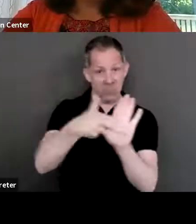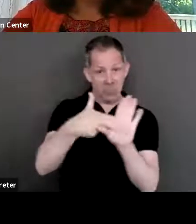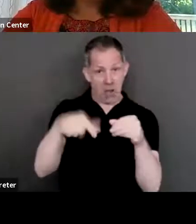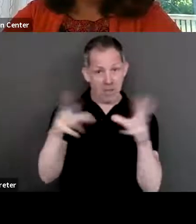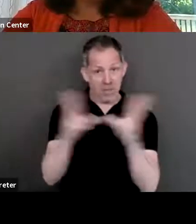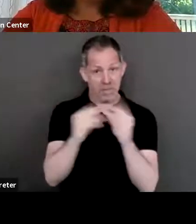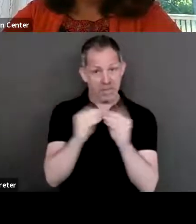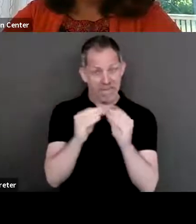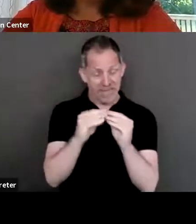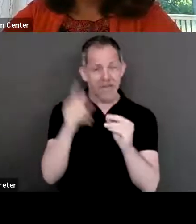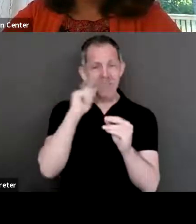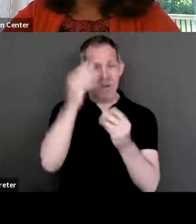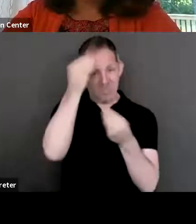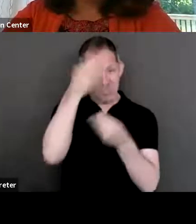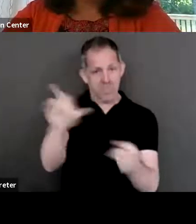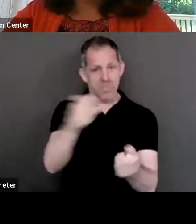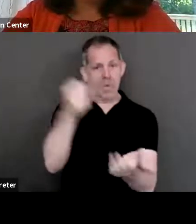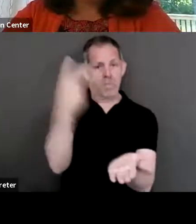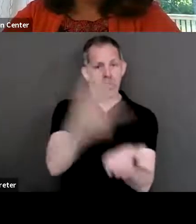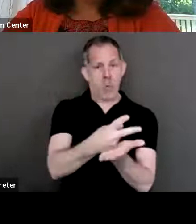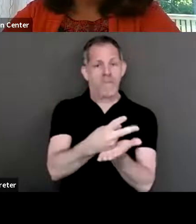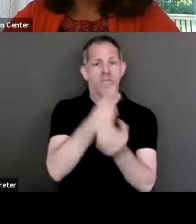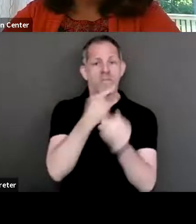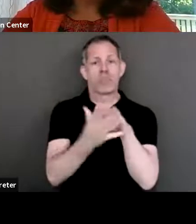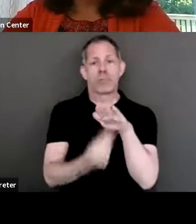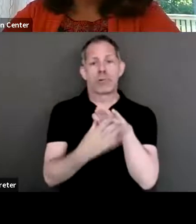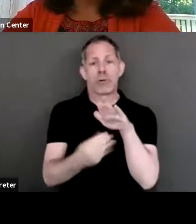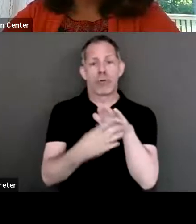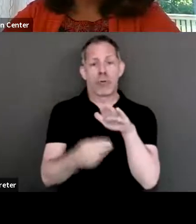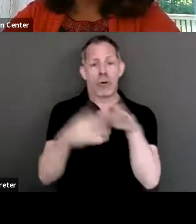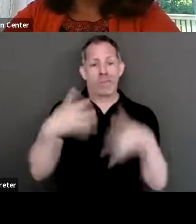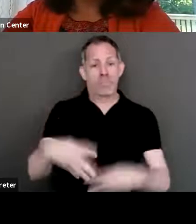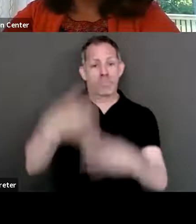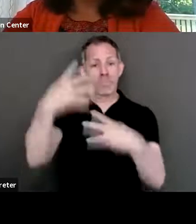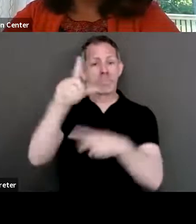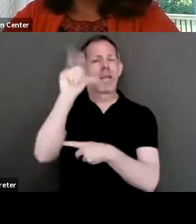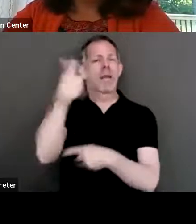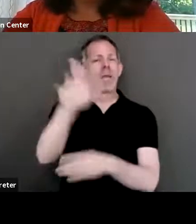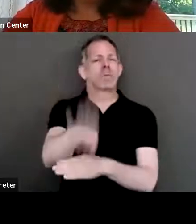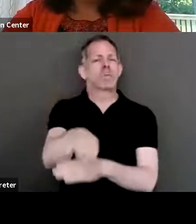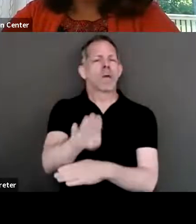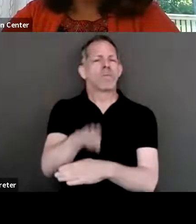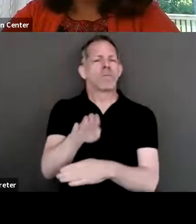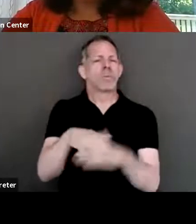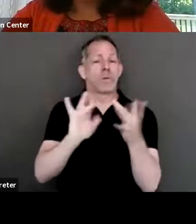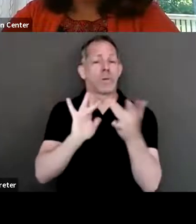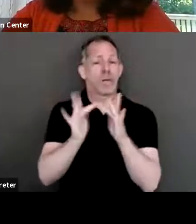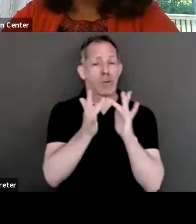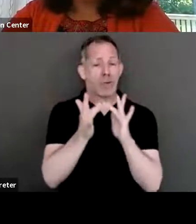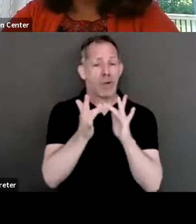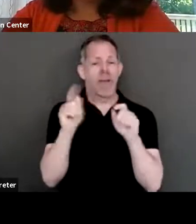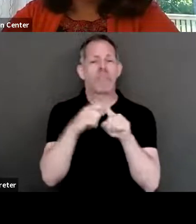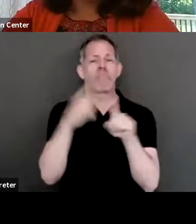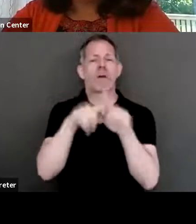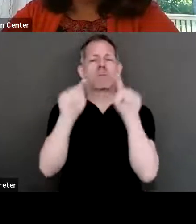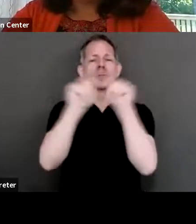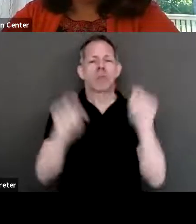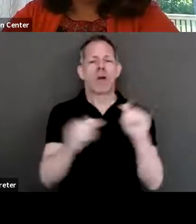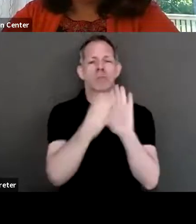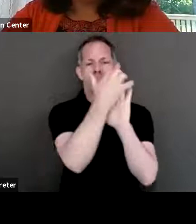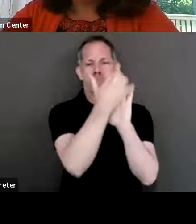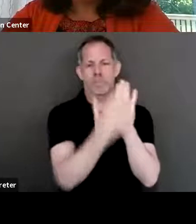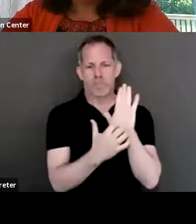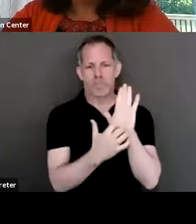that video, as well as slides from today's meeting, will be posted on the Snohomish Health District's website later today. So give me